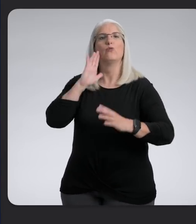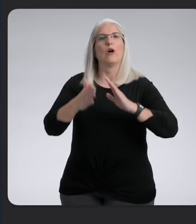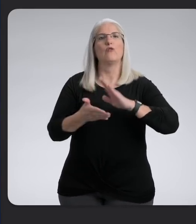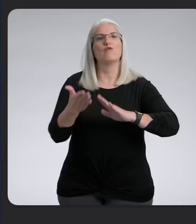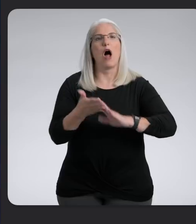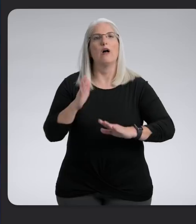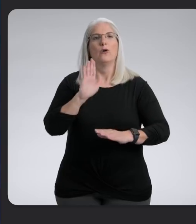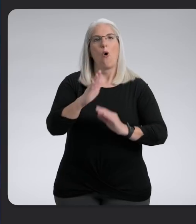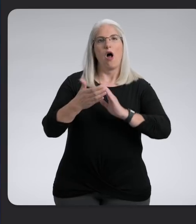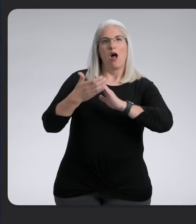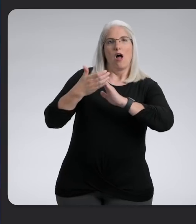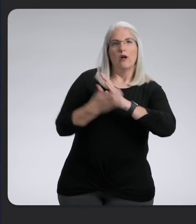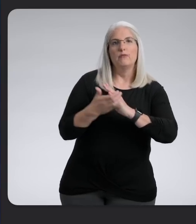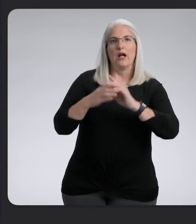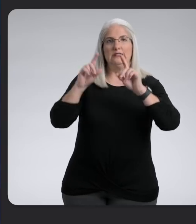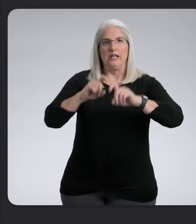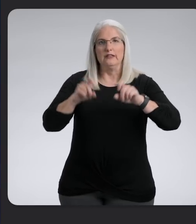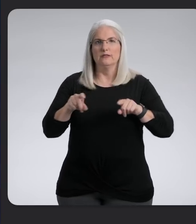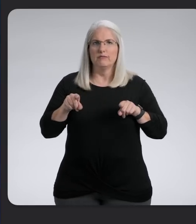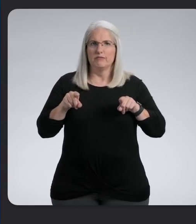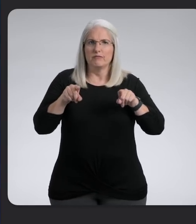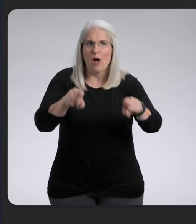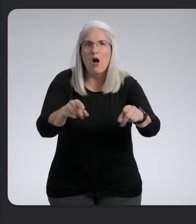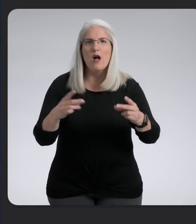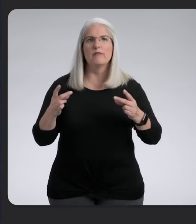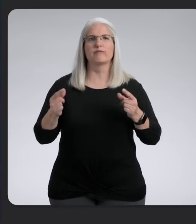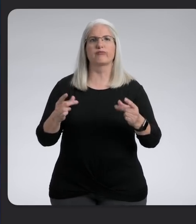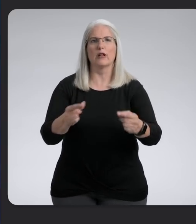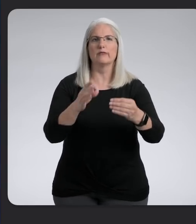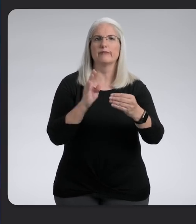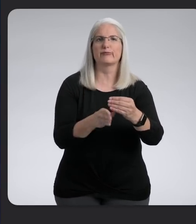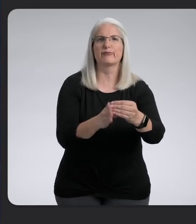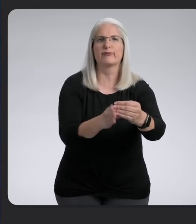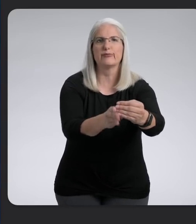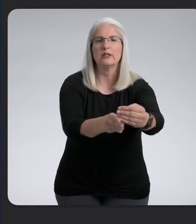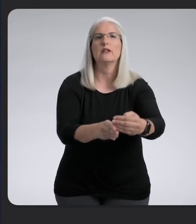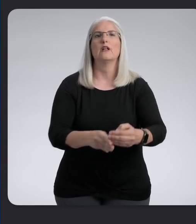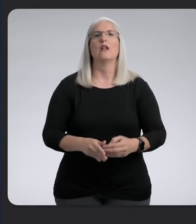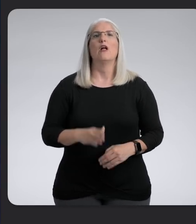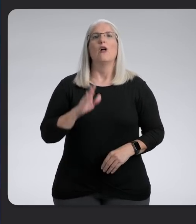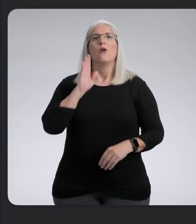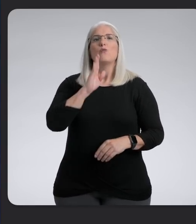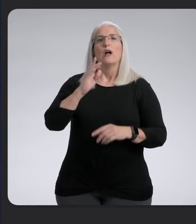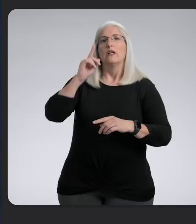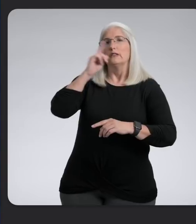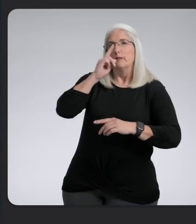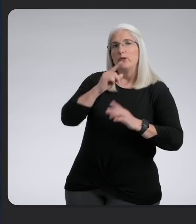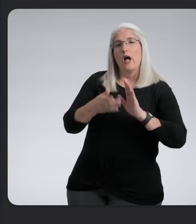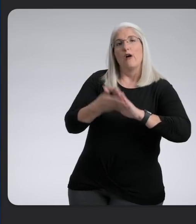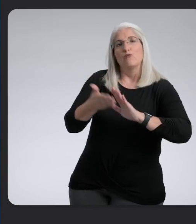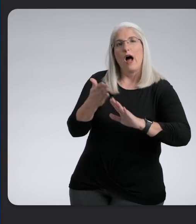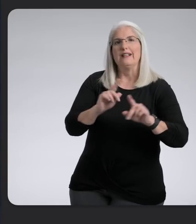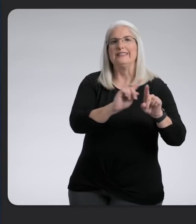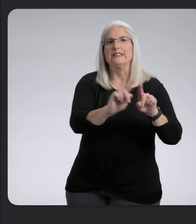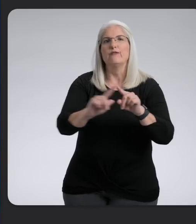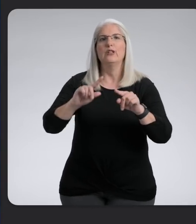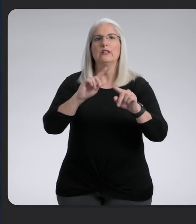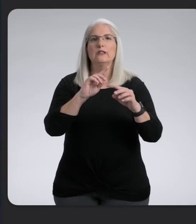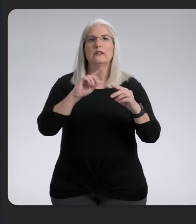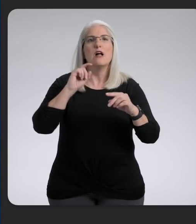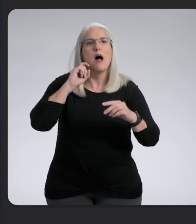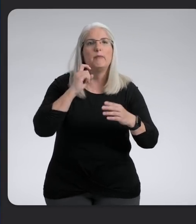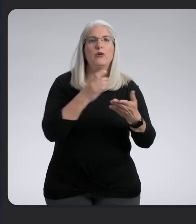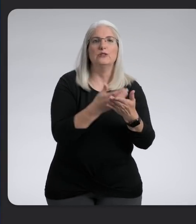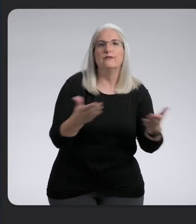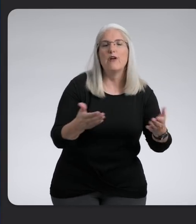complete in a fraction of the time, even as they simulate running on every kind of Apple device and platform. And the test results